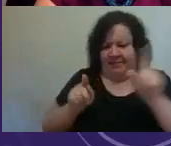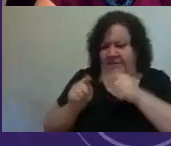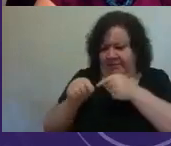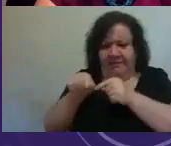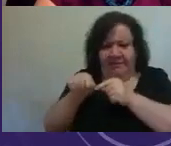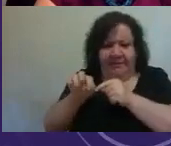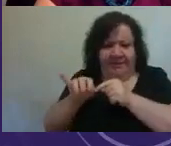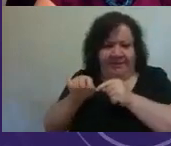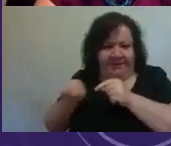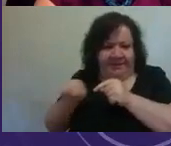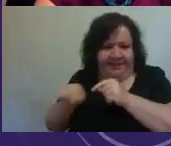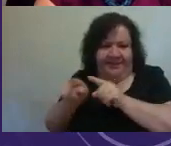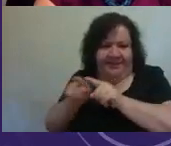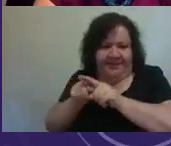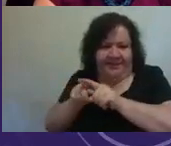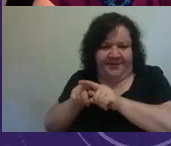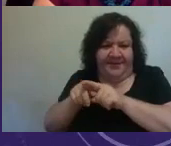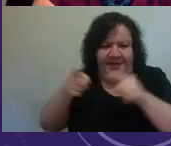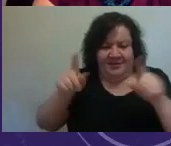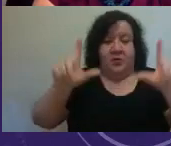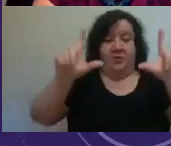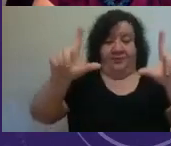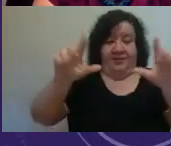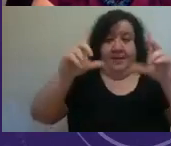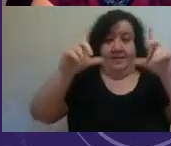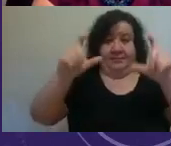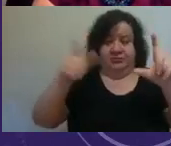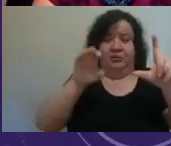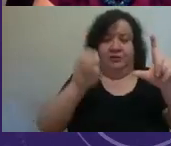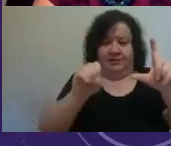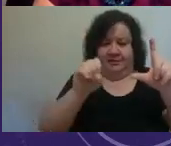button and that's where you add the alt text.